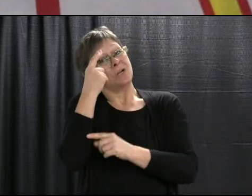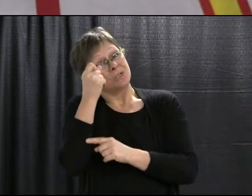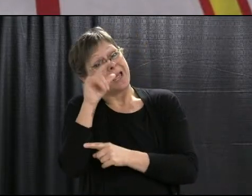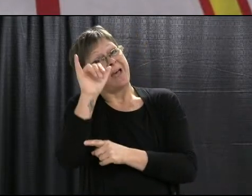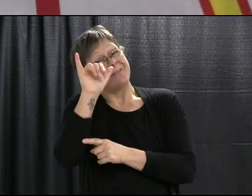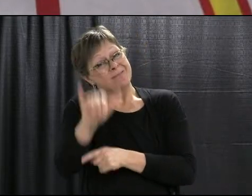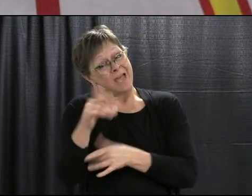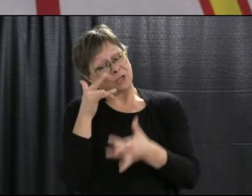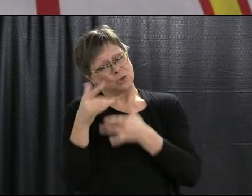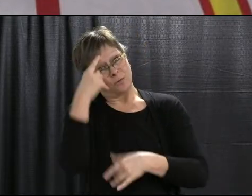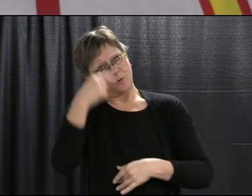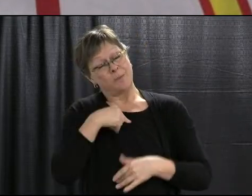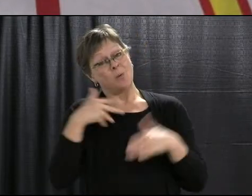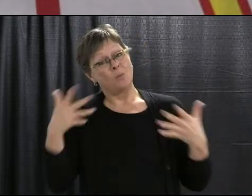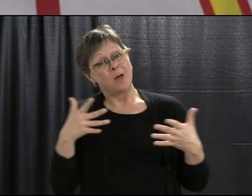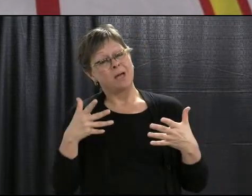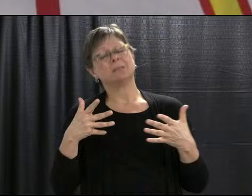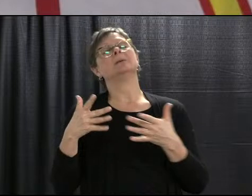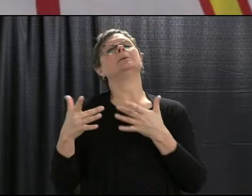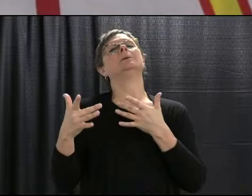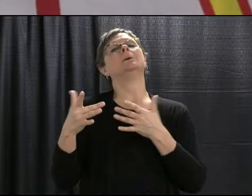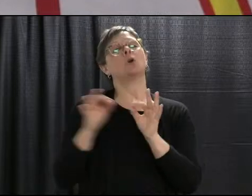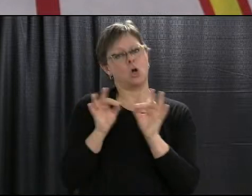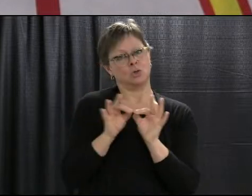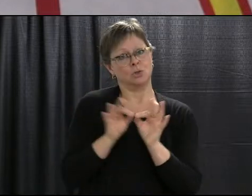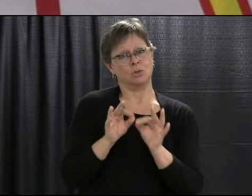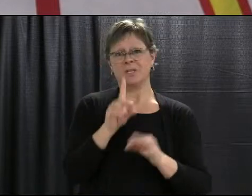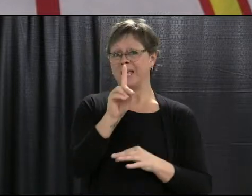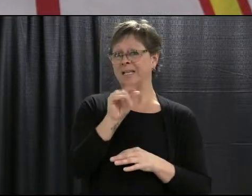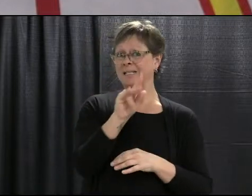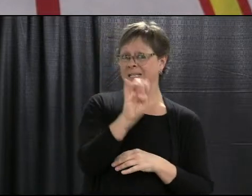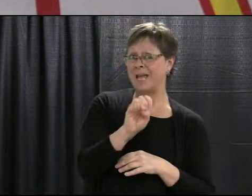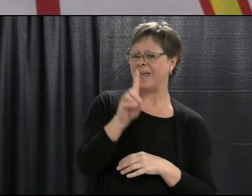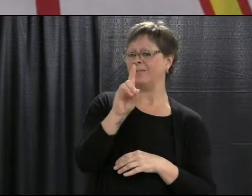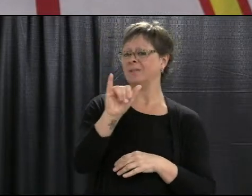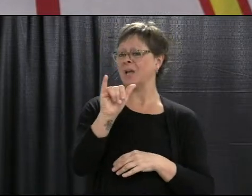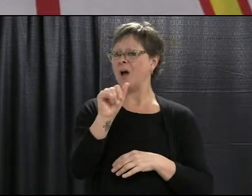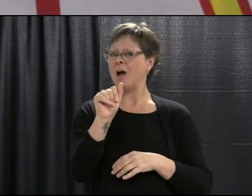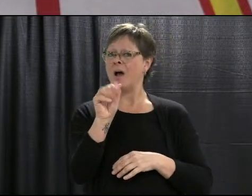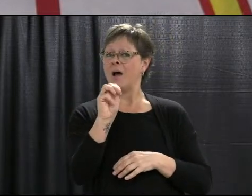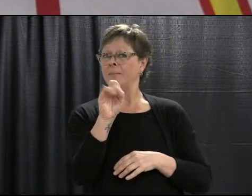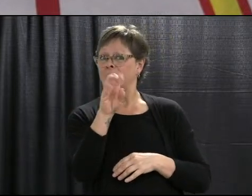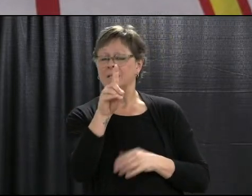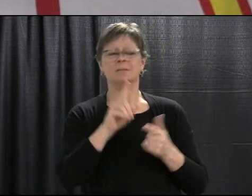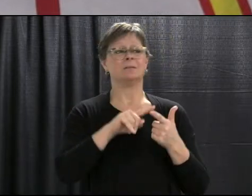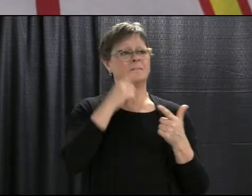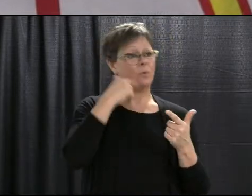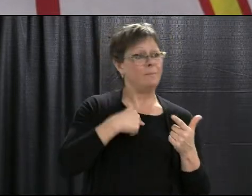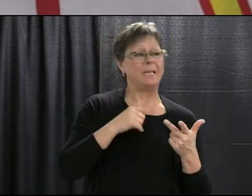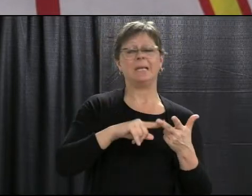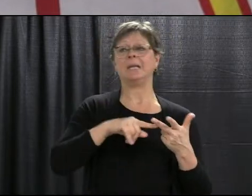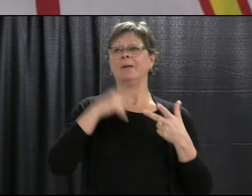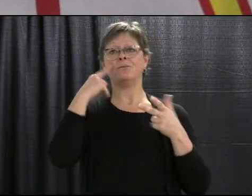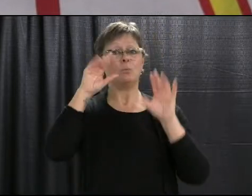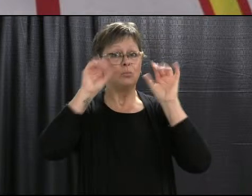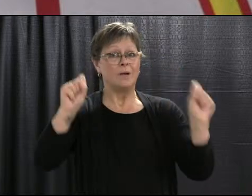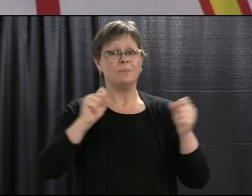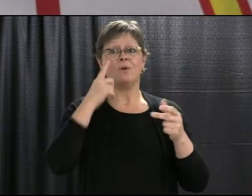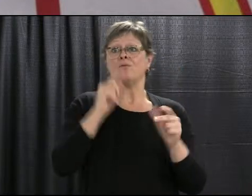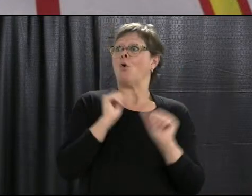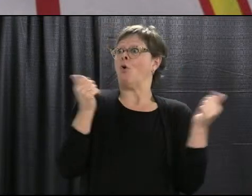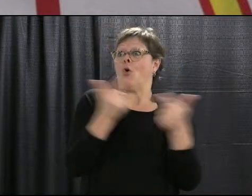me. It's a concern for Dave Diamond. It's a concern for the Premier. It's a concern for every Premier in